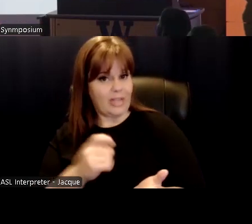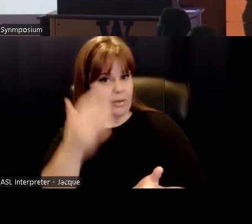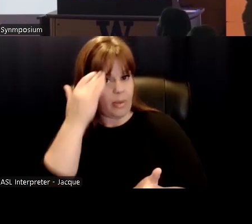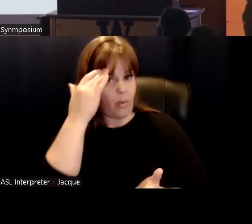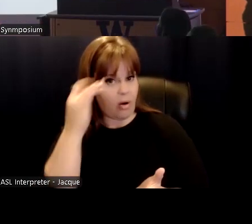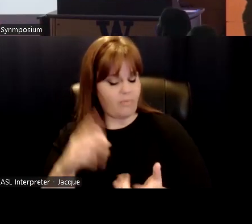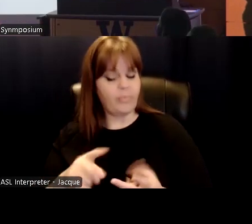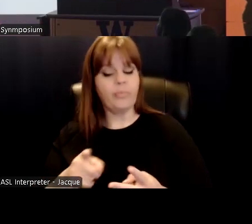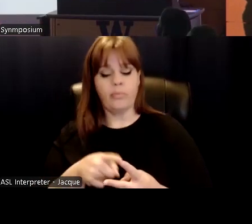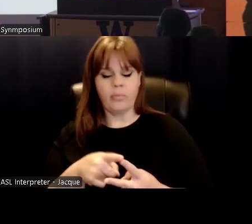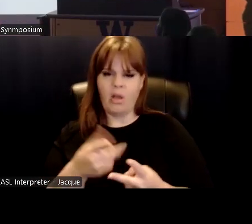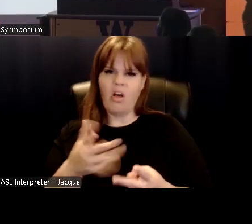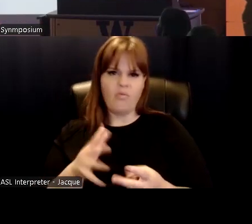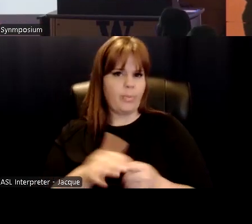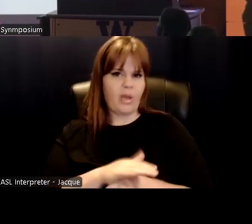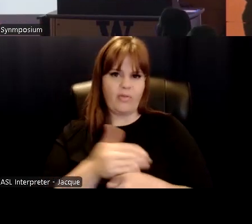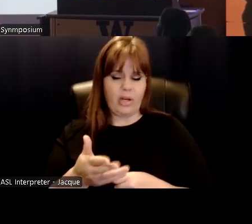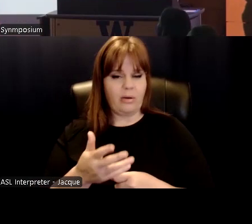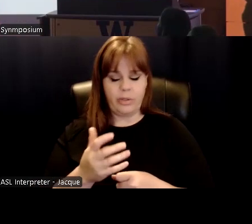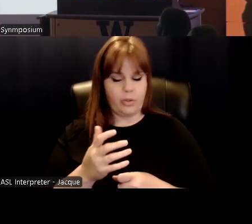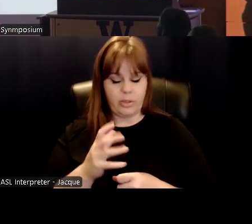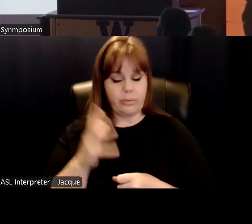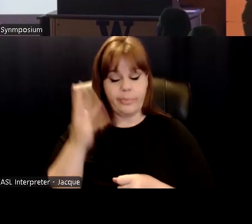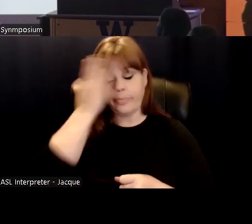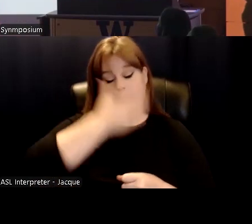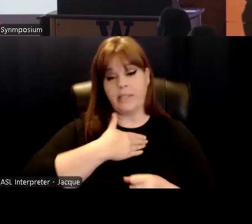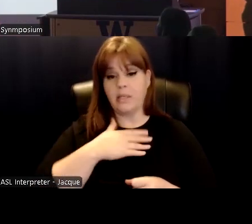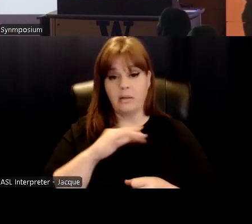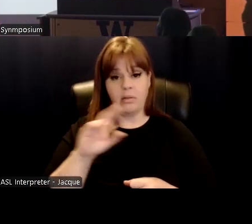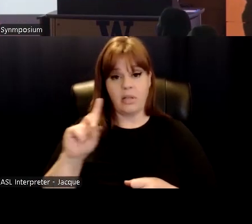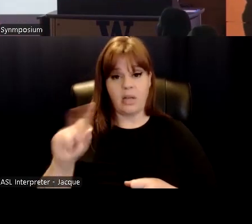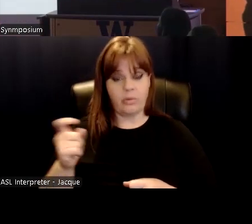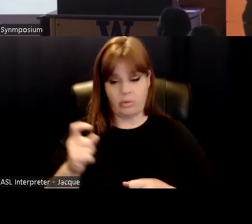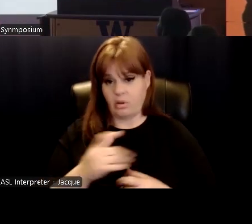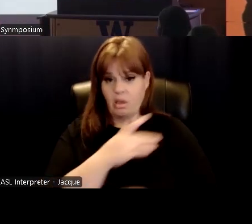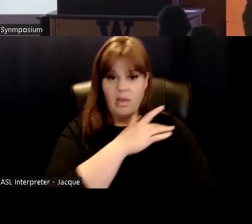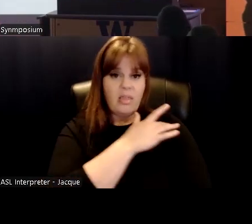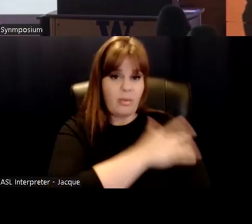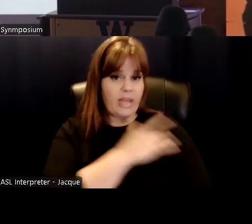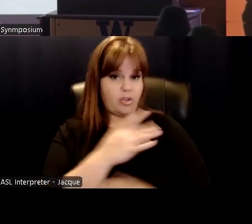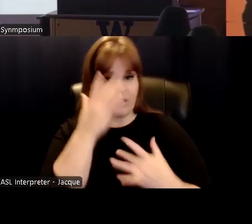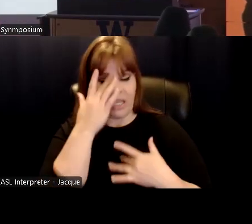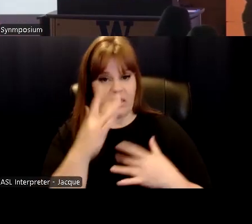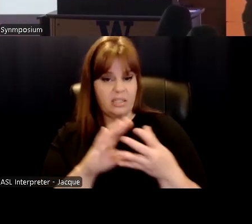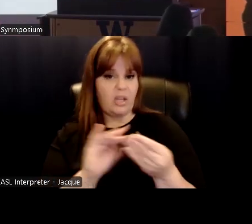has been covered pretty well here, is just missing the diagnosis. Like, the patient's illness narrative doesn't fit with any script or it fits